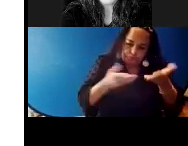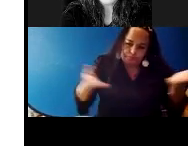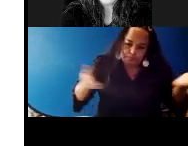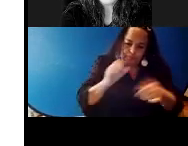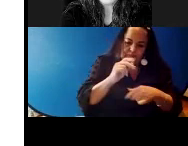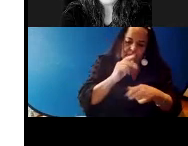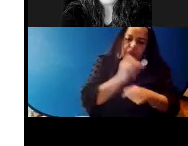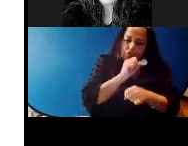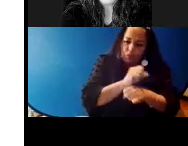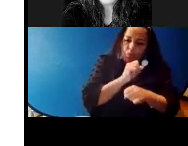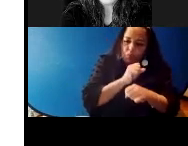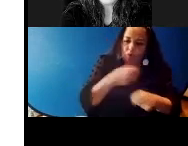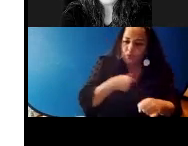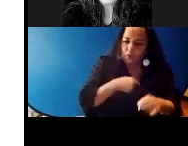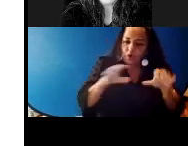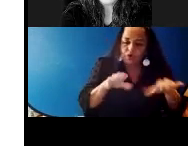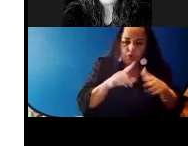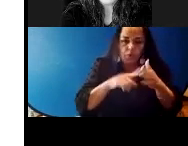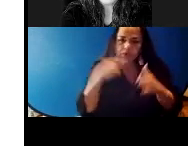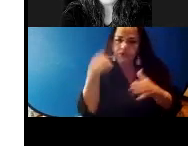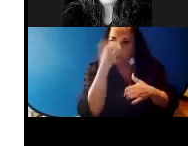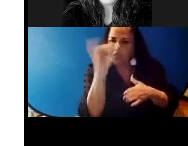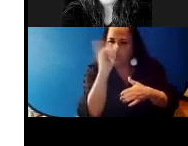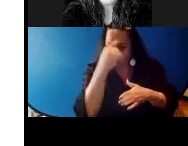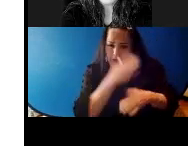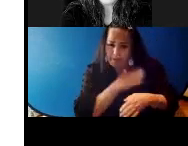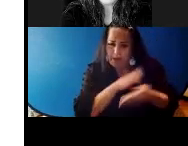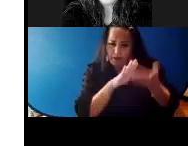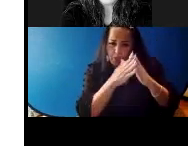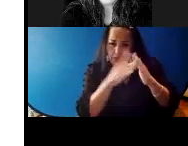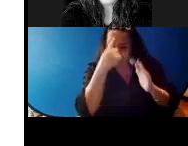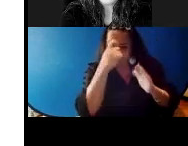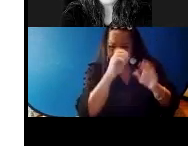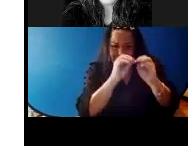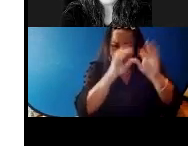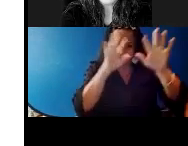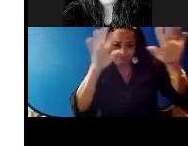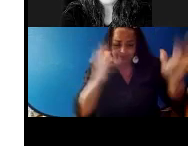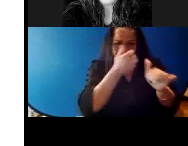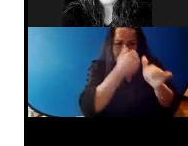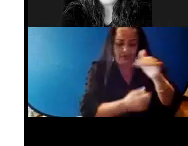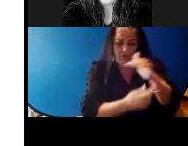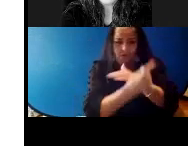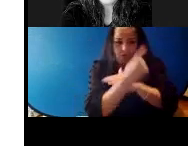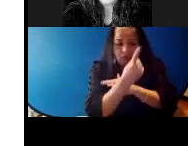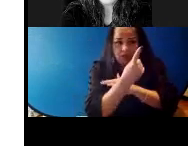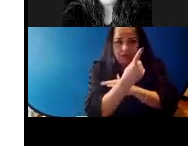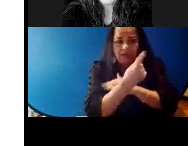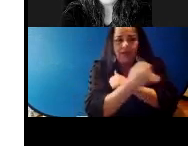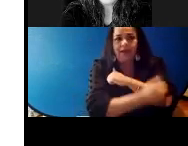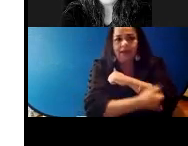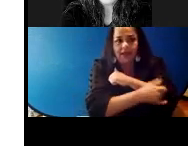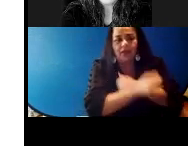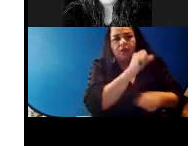doing. What does this look like for my community? Because obviously everyone's county work that they're doing